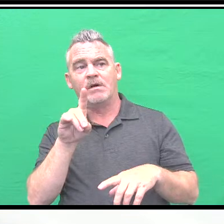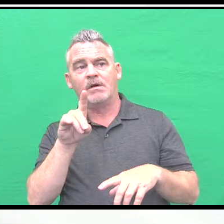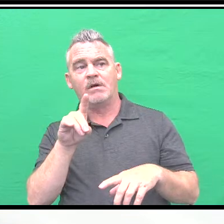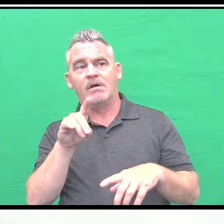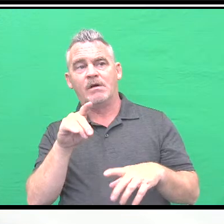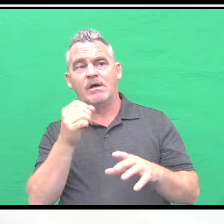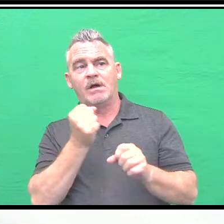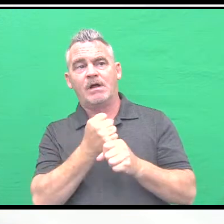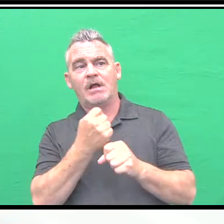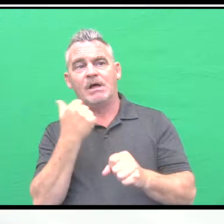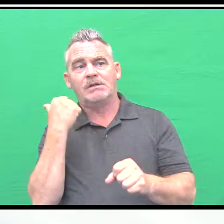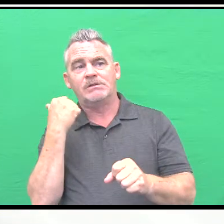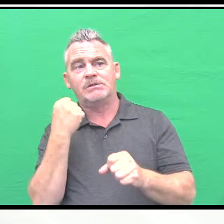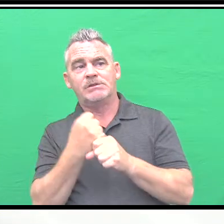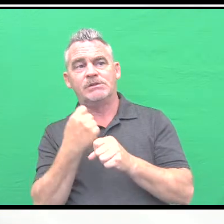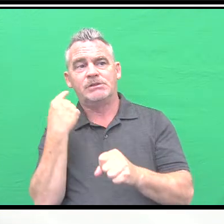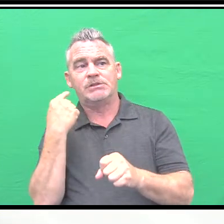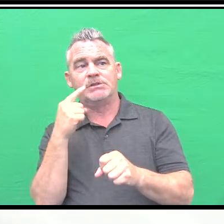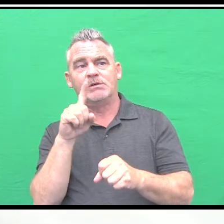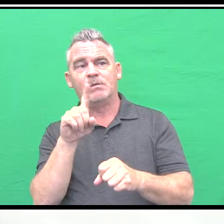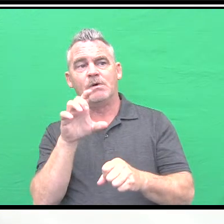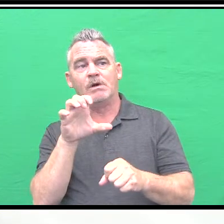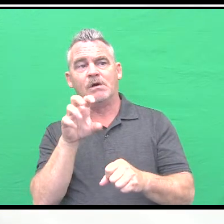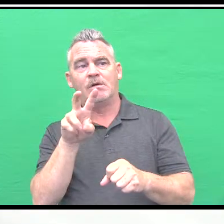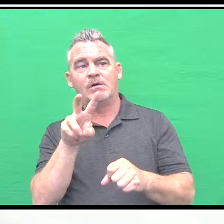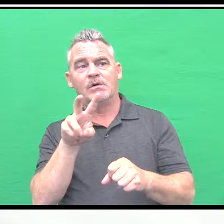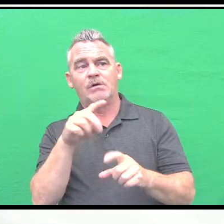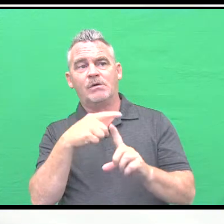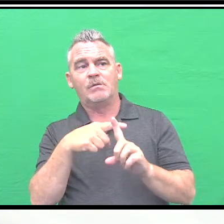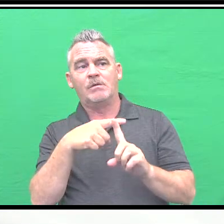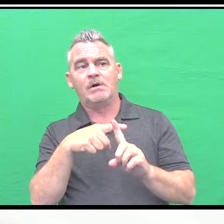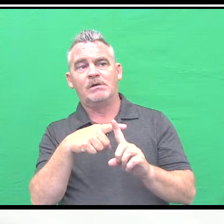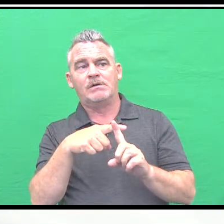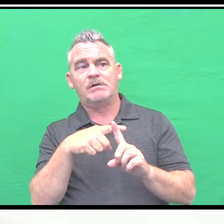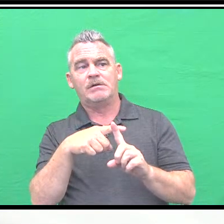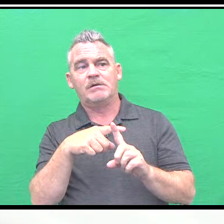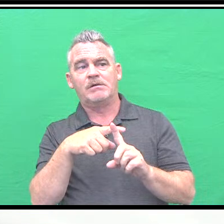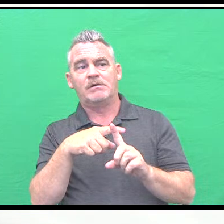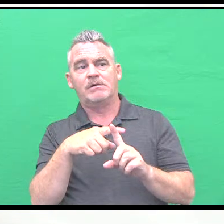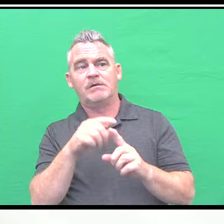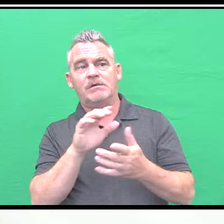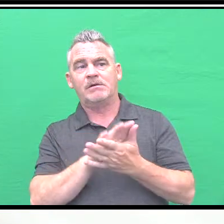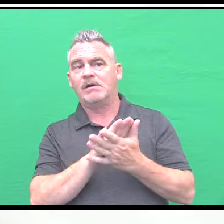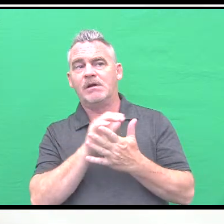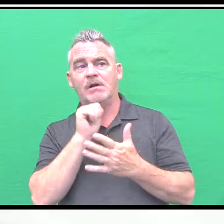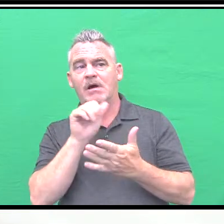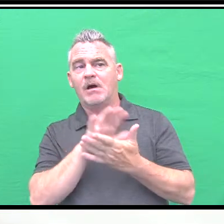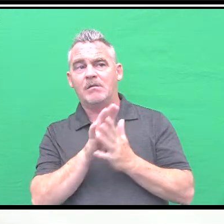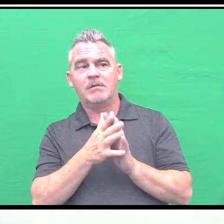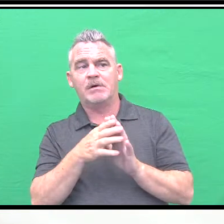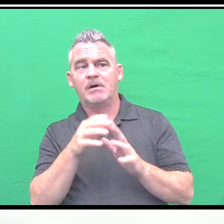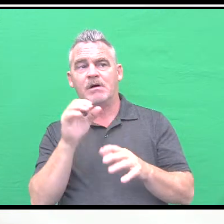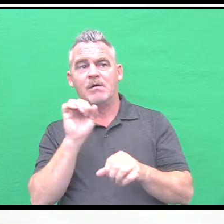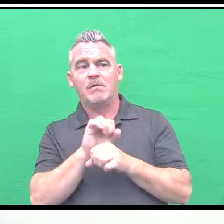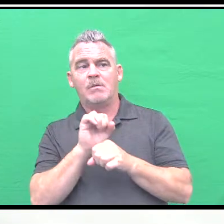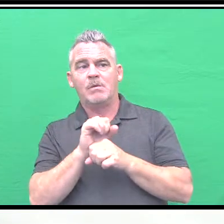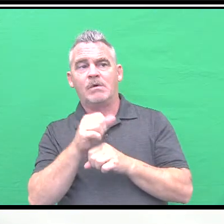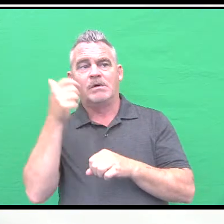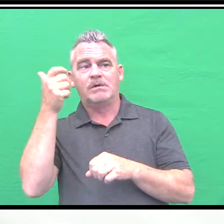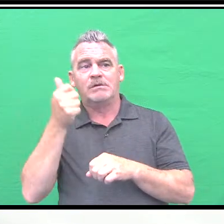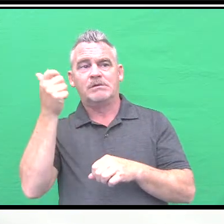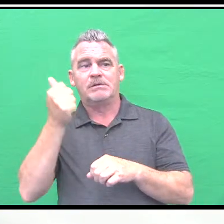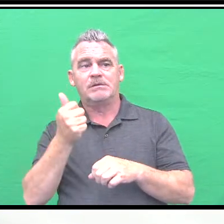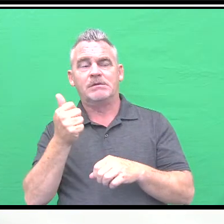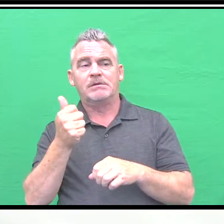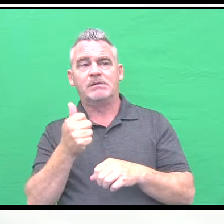year, we reported 102 positive cases. These did not turn into workers' comp claims. We have to report them. We had